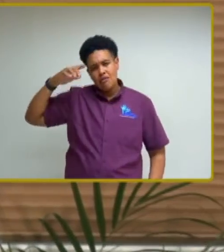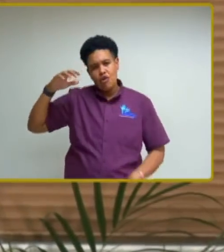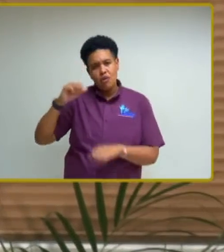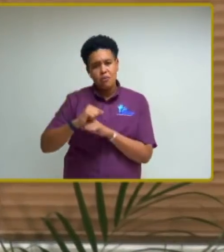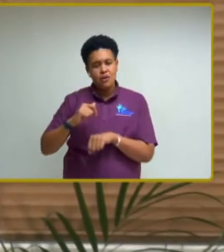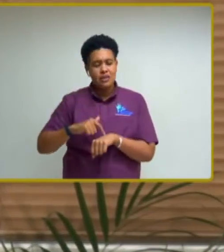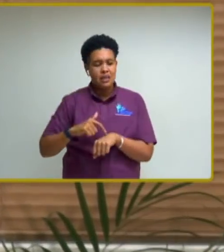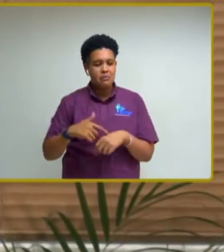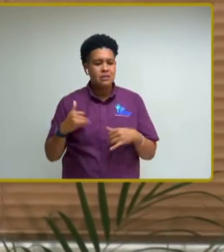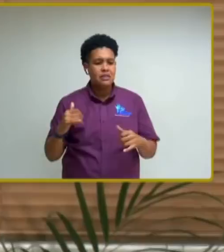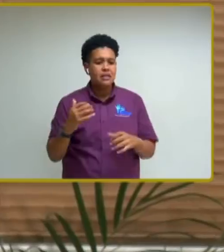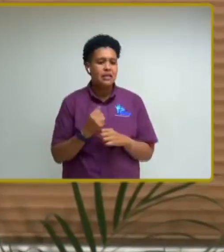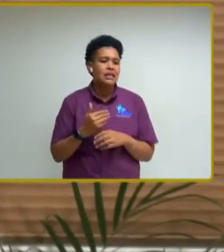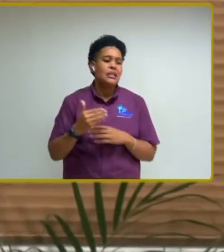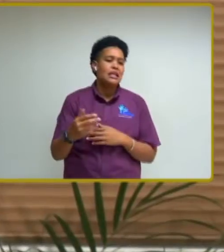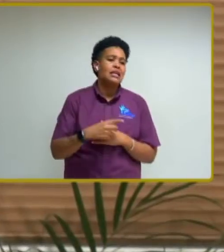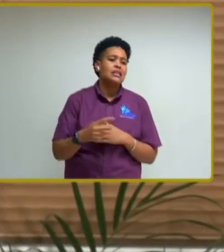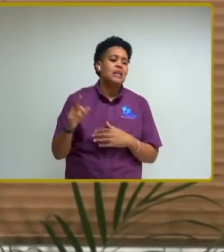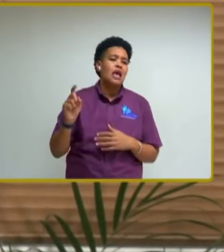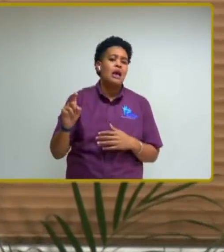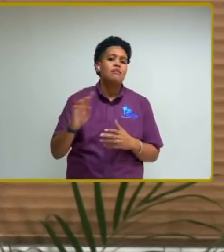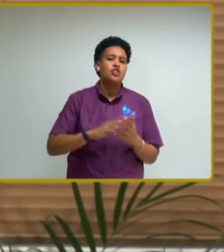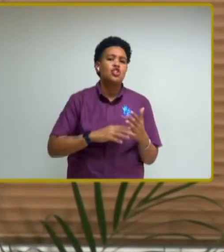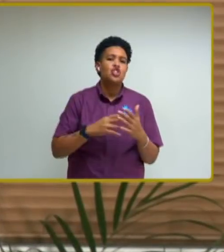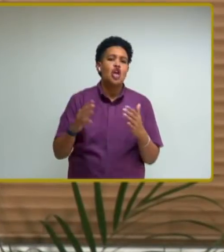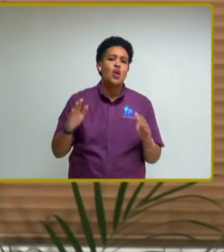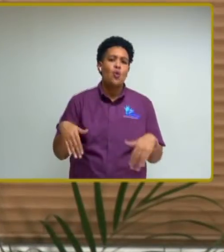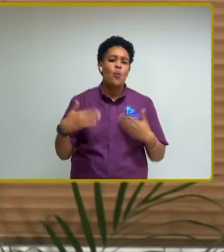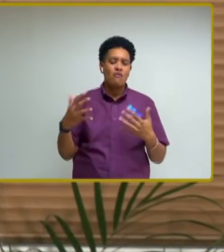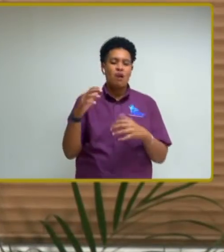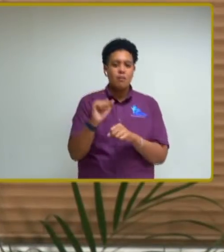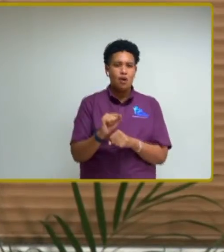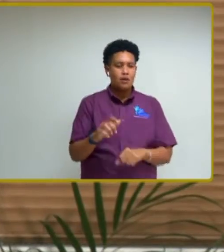they get it the next day, or do they have to reschedule an appointment?